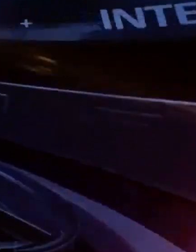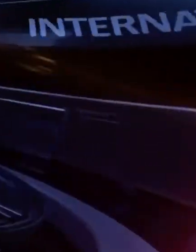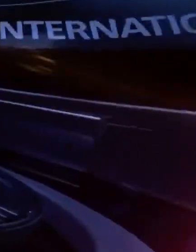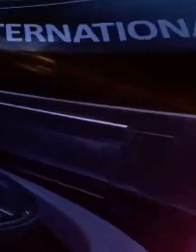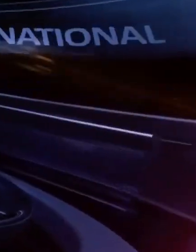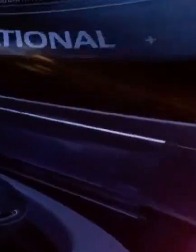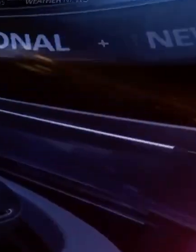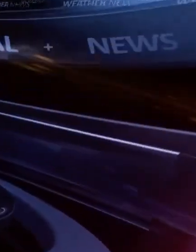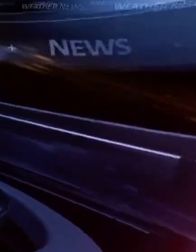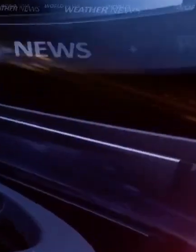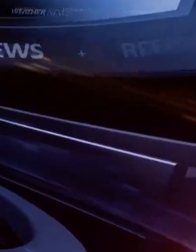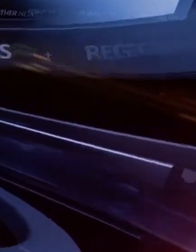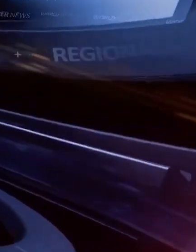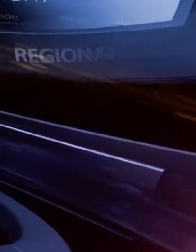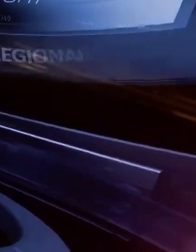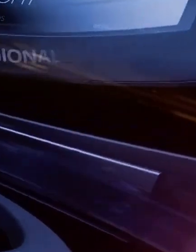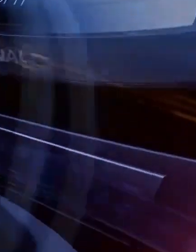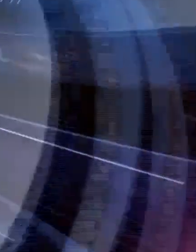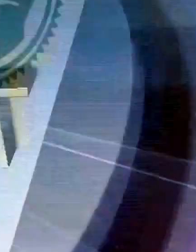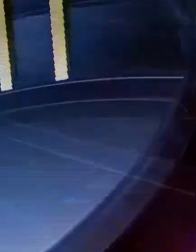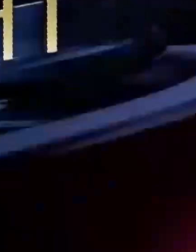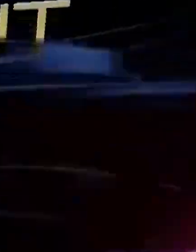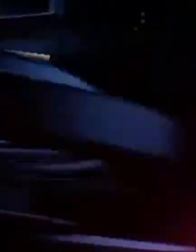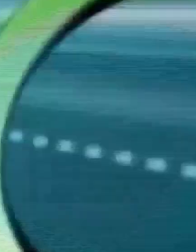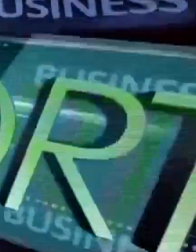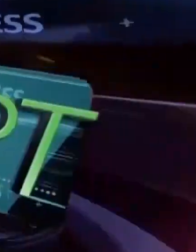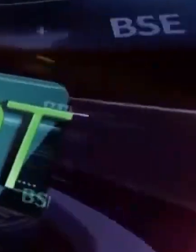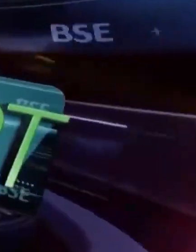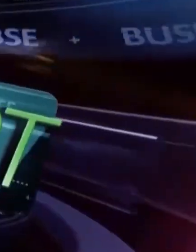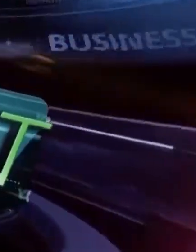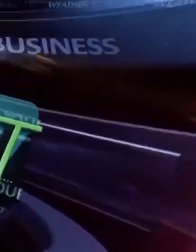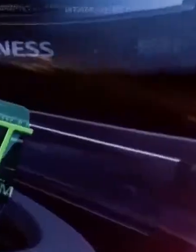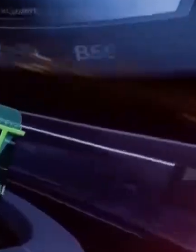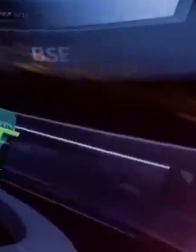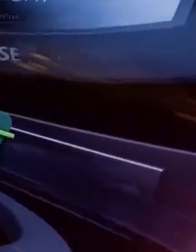supporting young entrepreneurs from idea to enterprise.